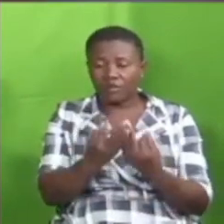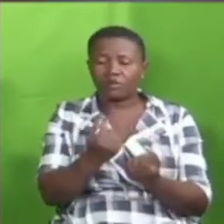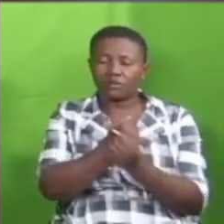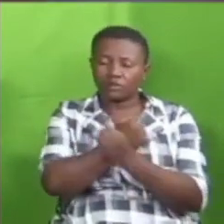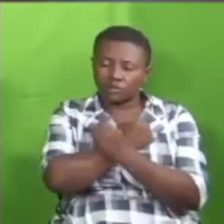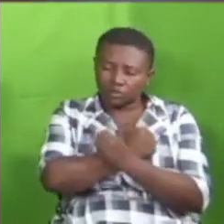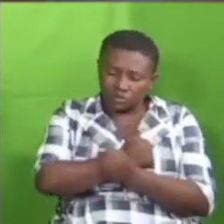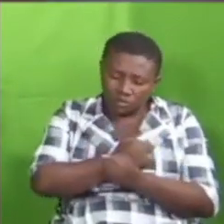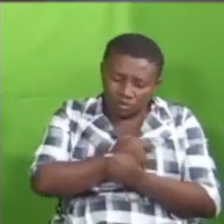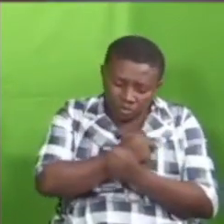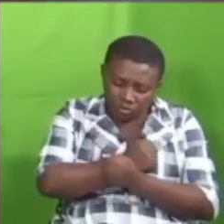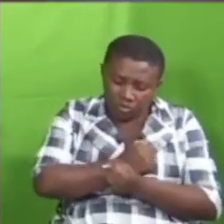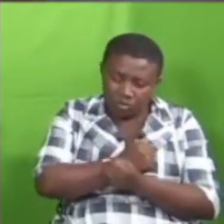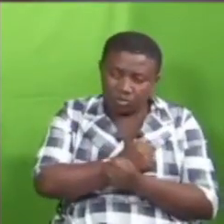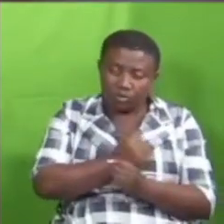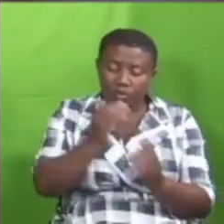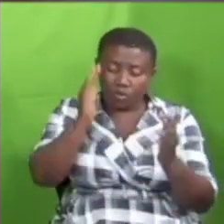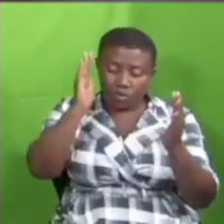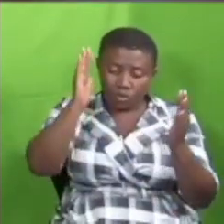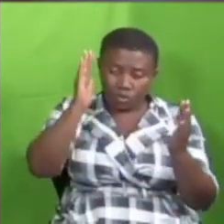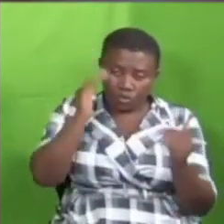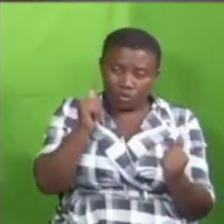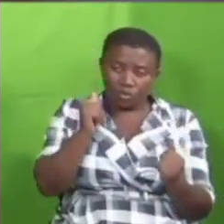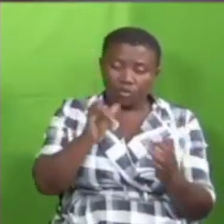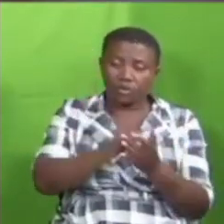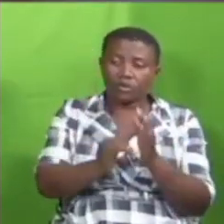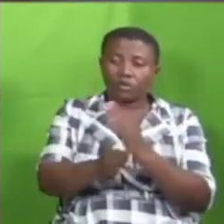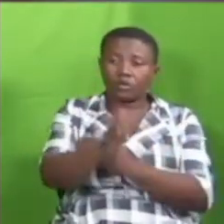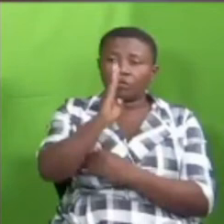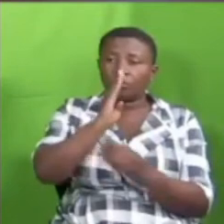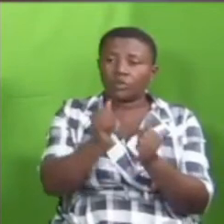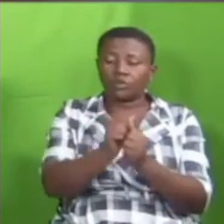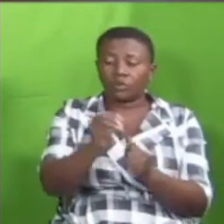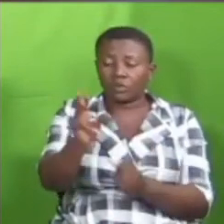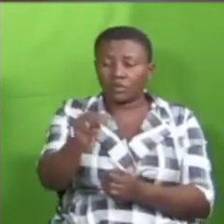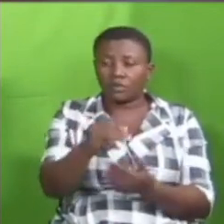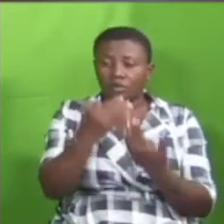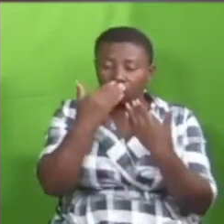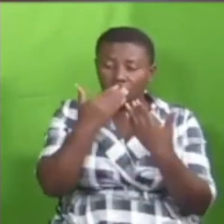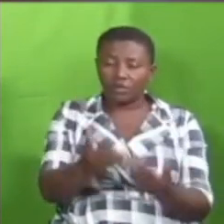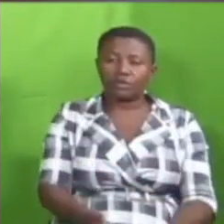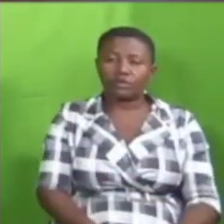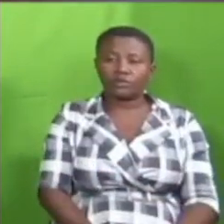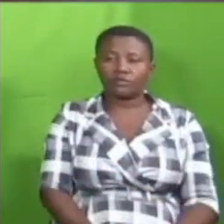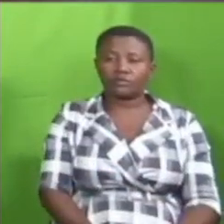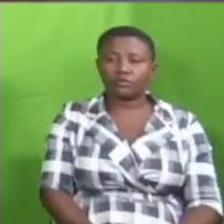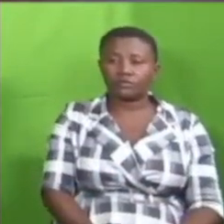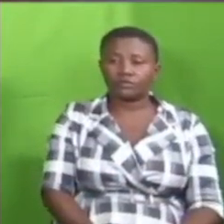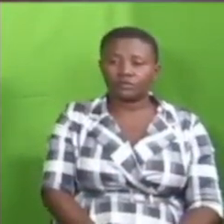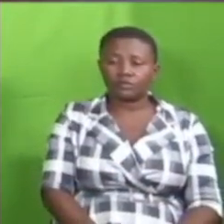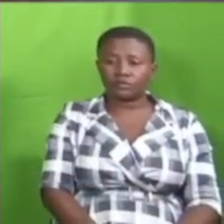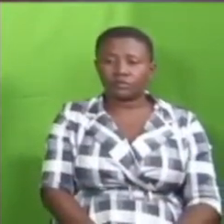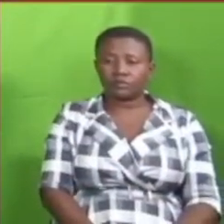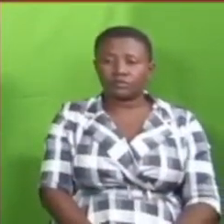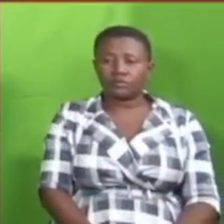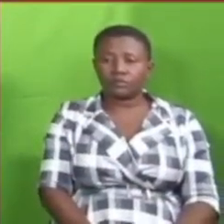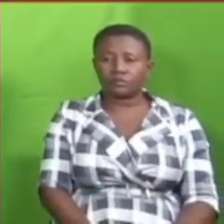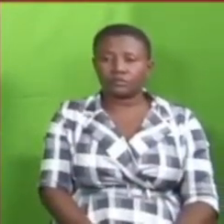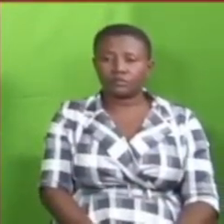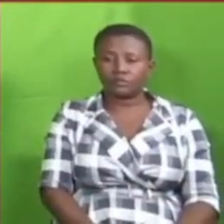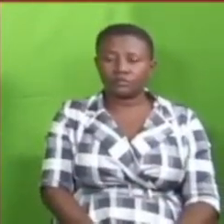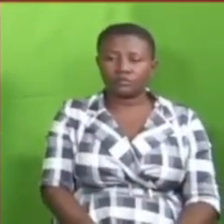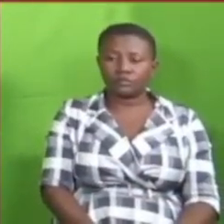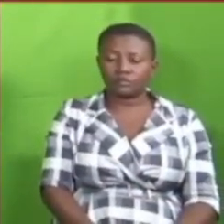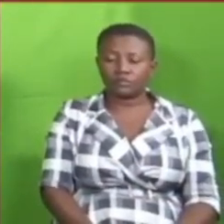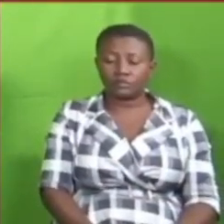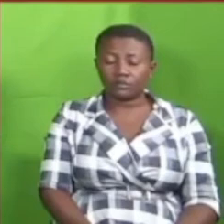and hope that he will be resting in the bosom of the Lord. Thank you, Mr. Speaker. Yes, Deputy Leader.